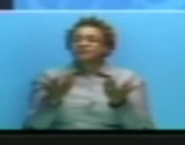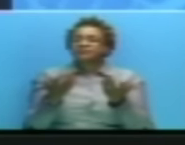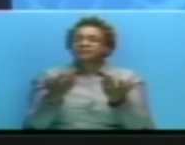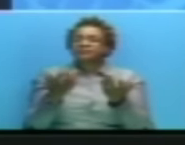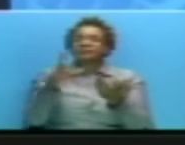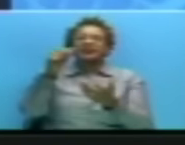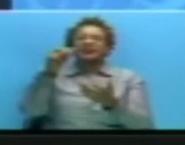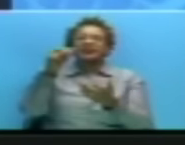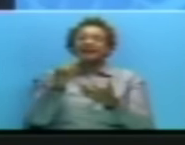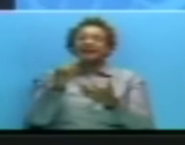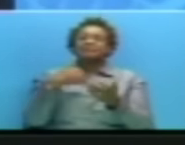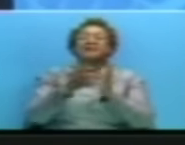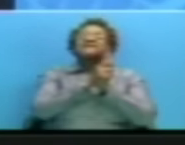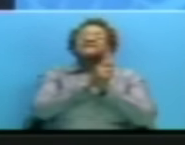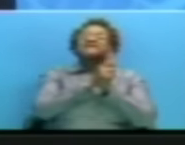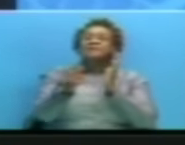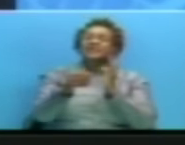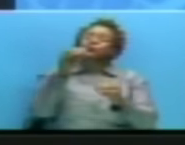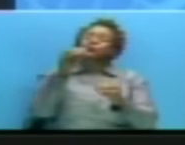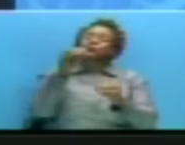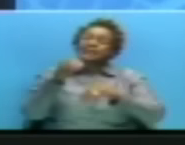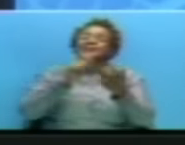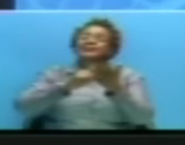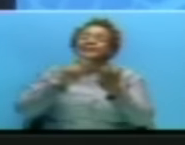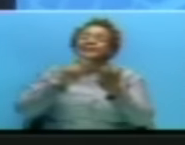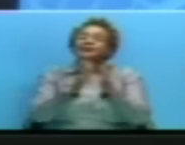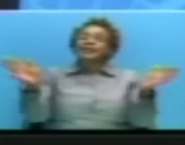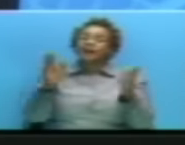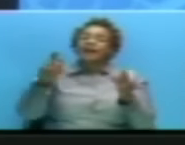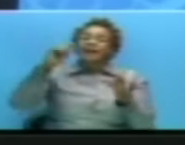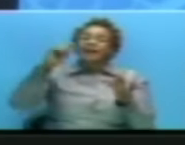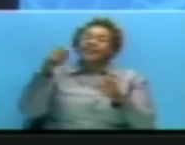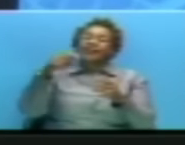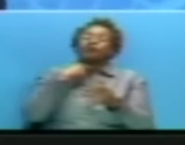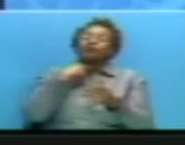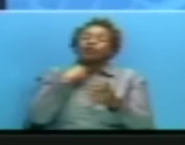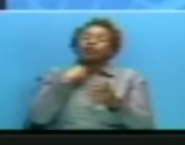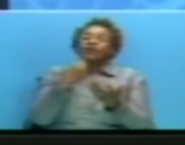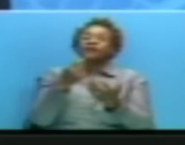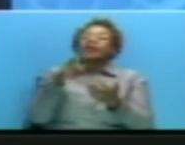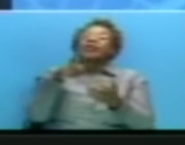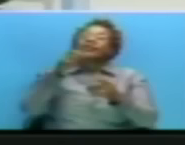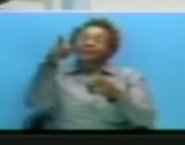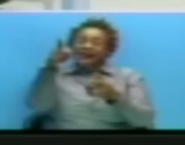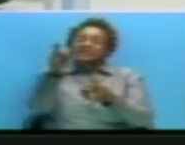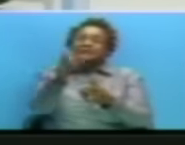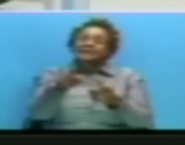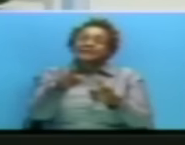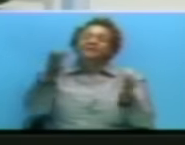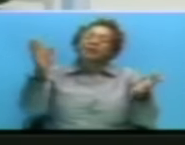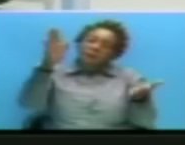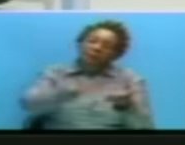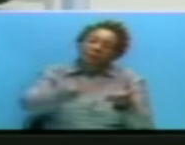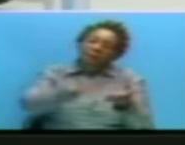Larry, I've been famous. I was elected Secretary General of Kenya Union of Journalists right in this building. The one he killed. Because when you left, he died.